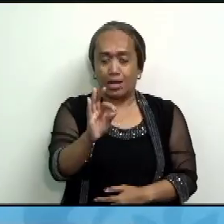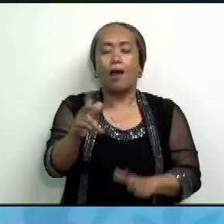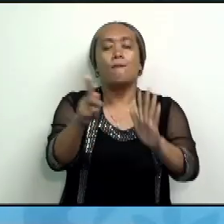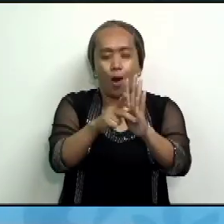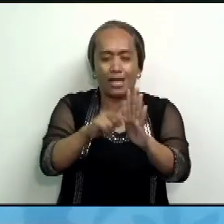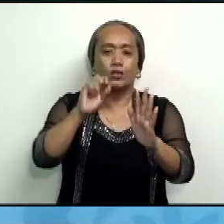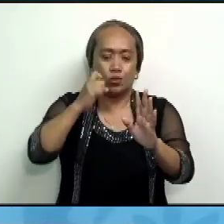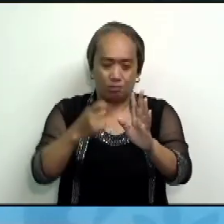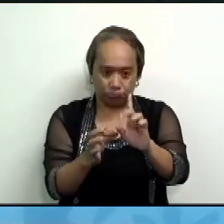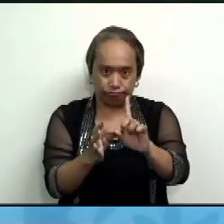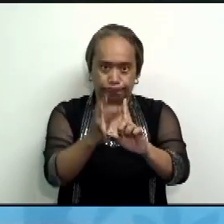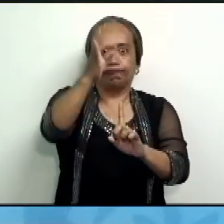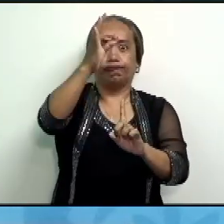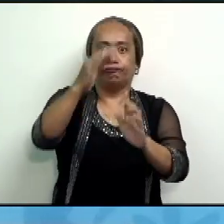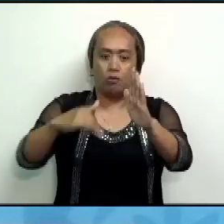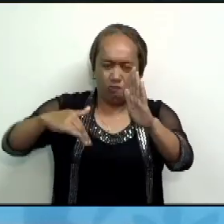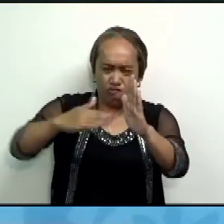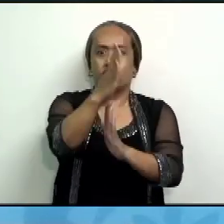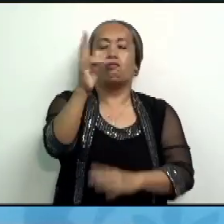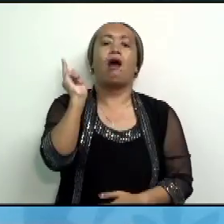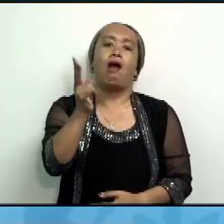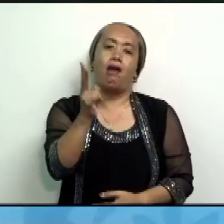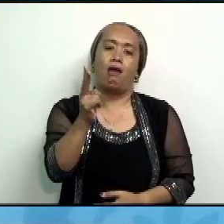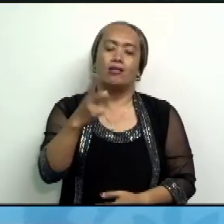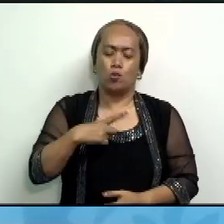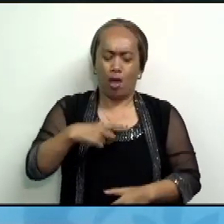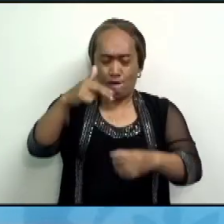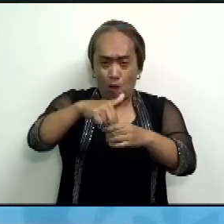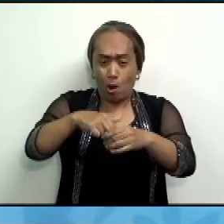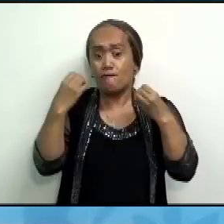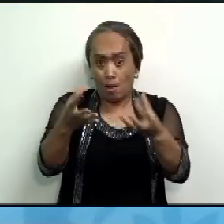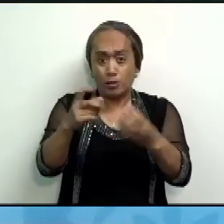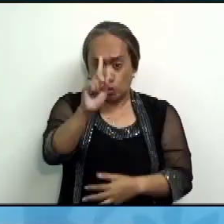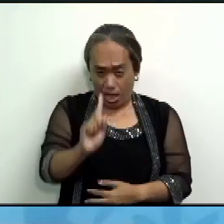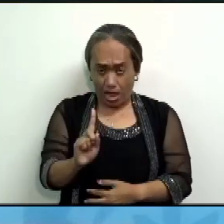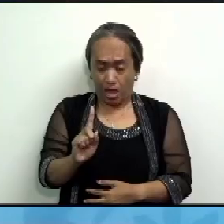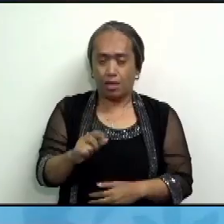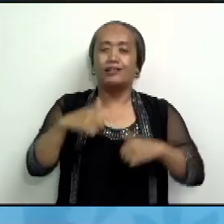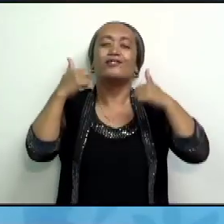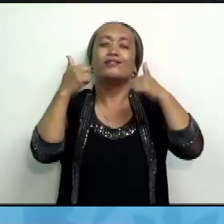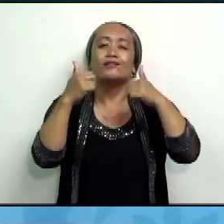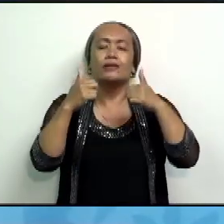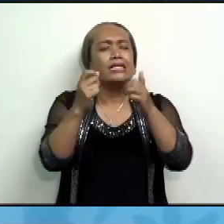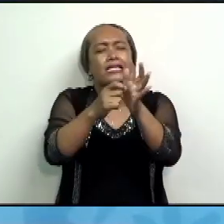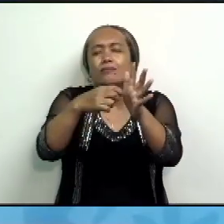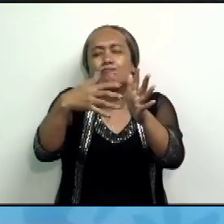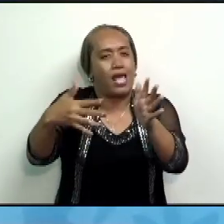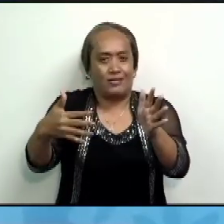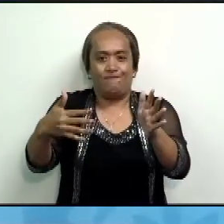again. So, while fuel is available today, it is becoming more